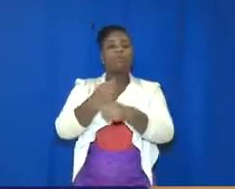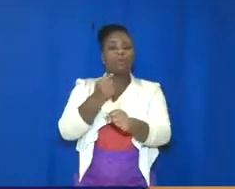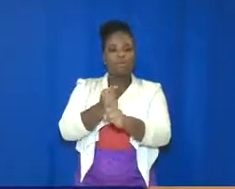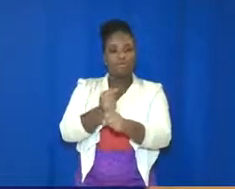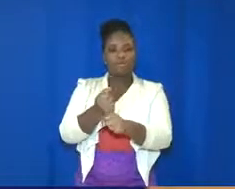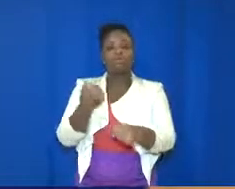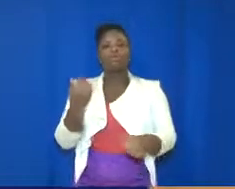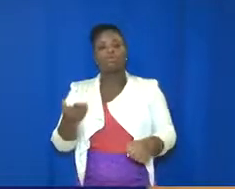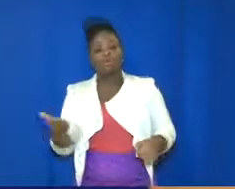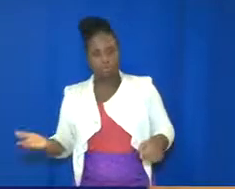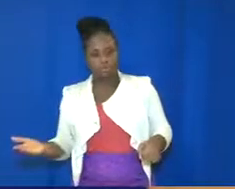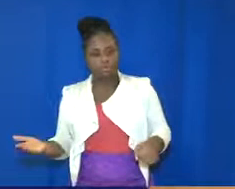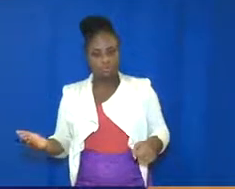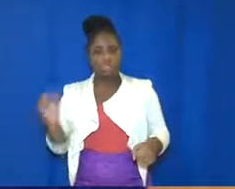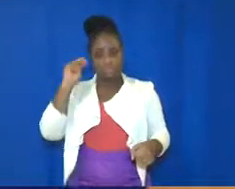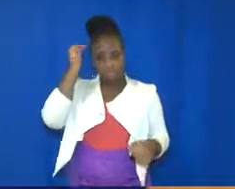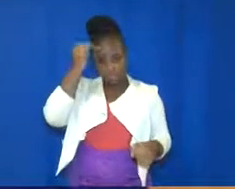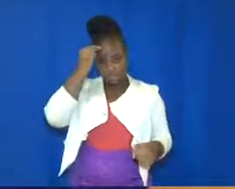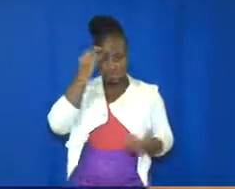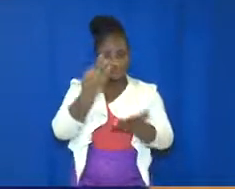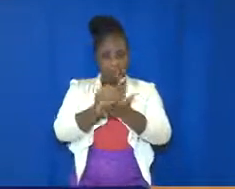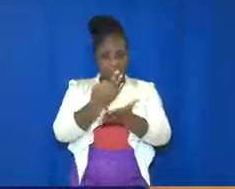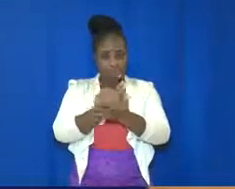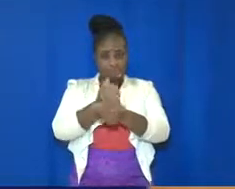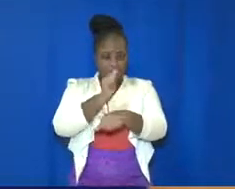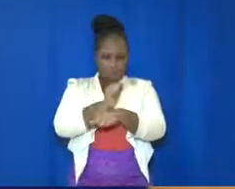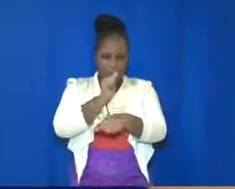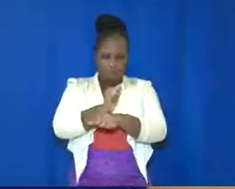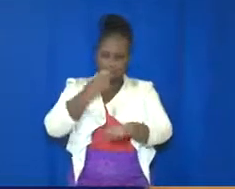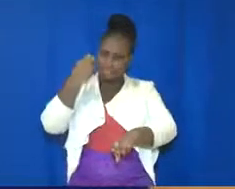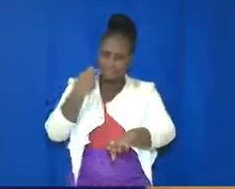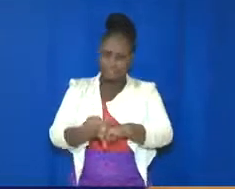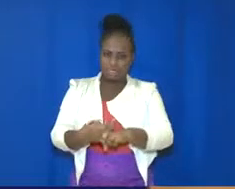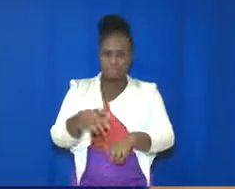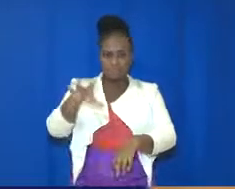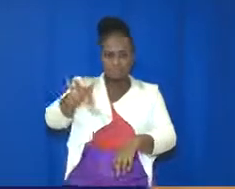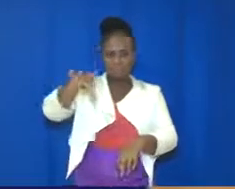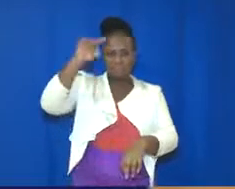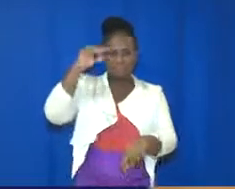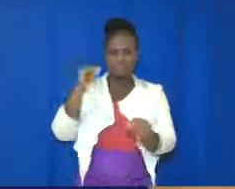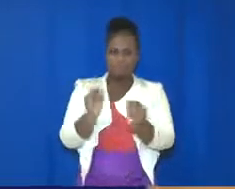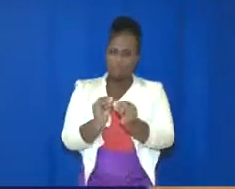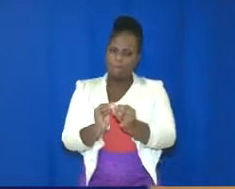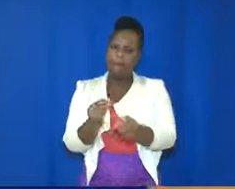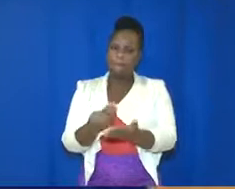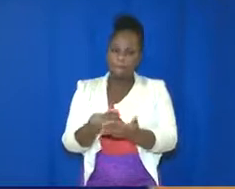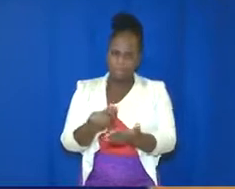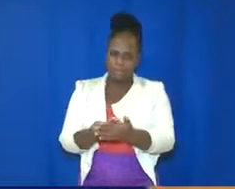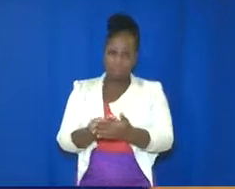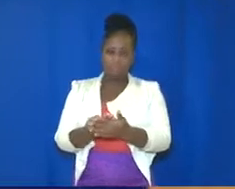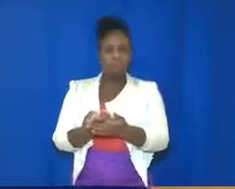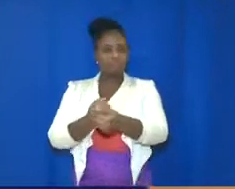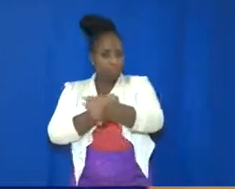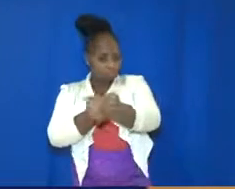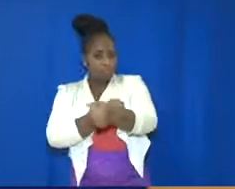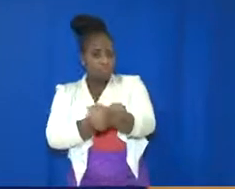manufacturing sectors. The Minister for Finance is working tirelessly to find additional resources